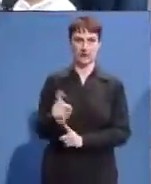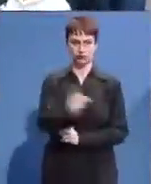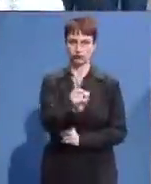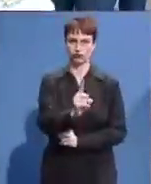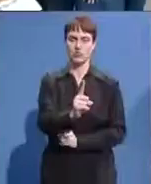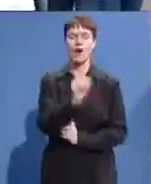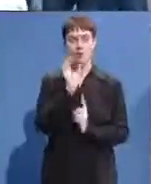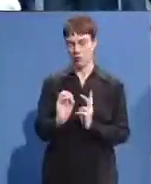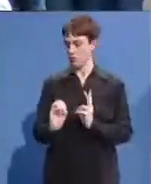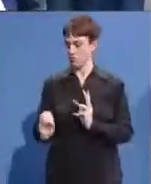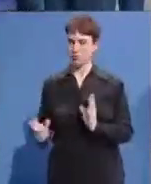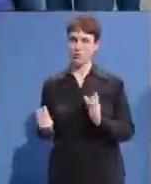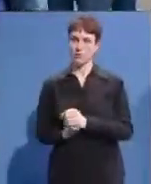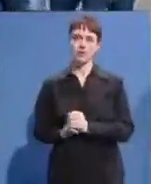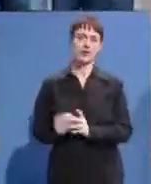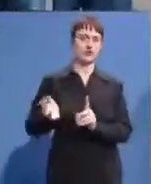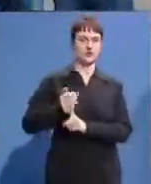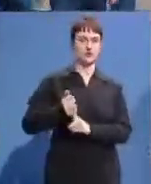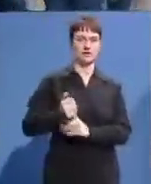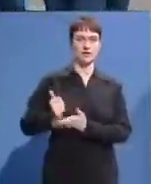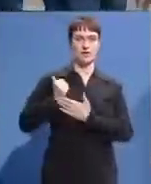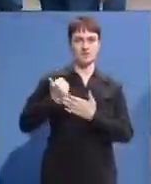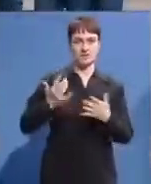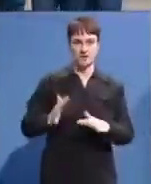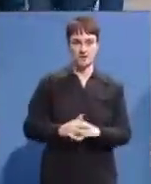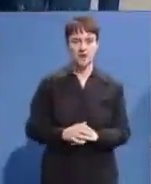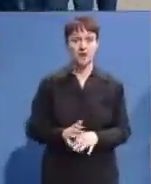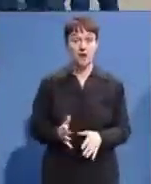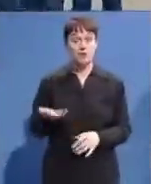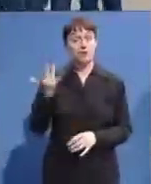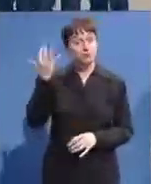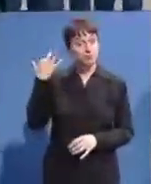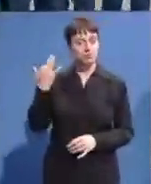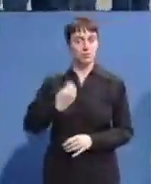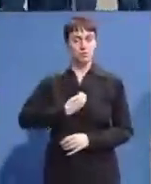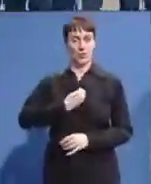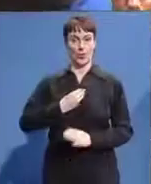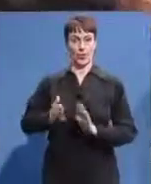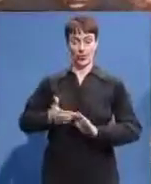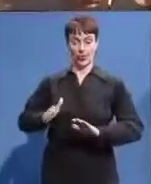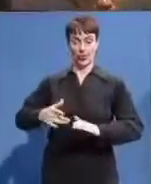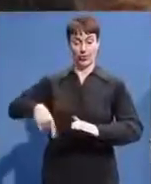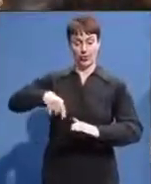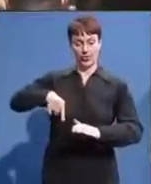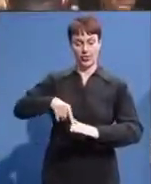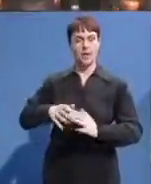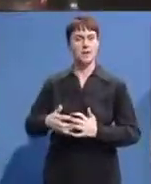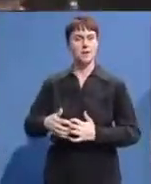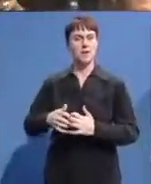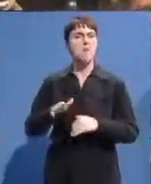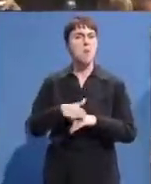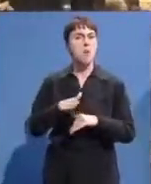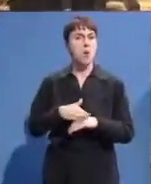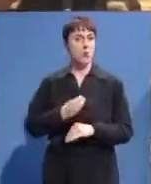with me that achieved this. At the time, in terms of the formation of the Youth League, what other young people were coming together to